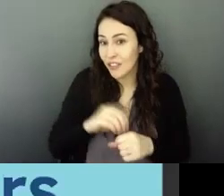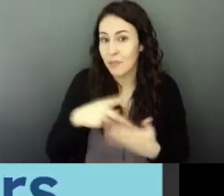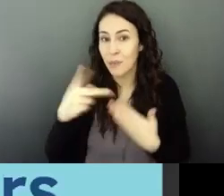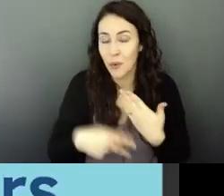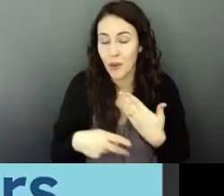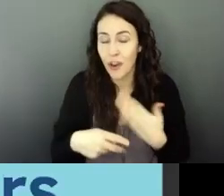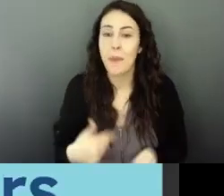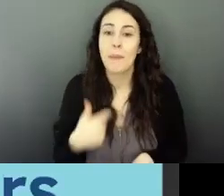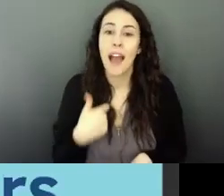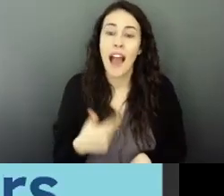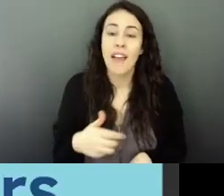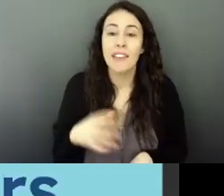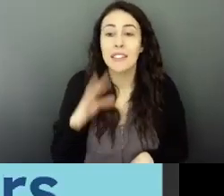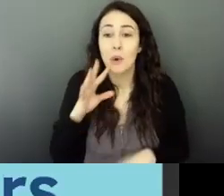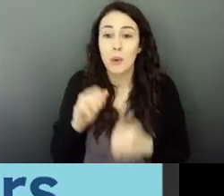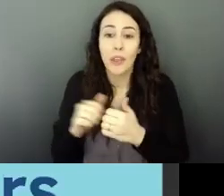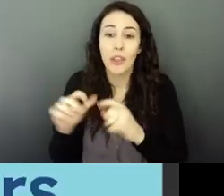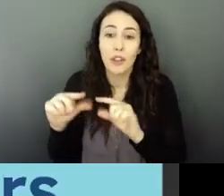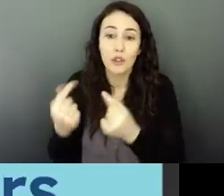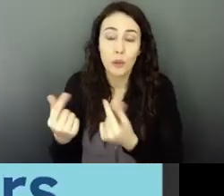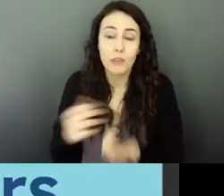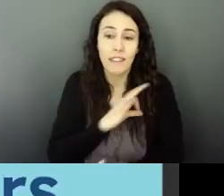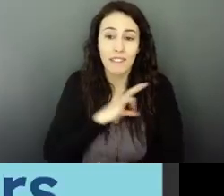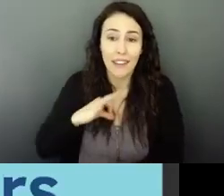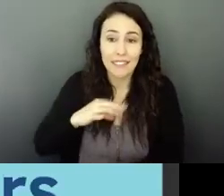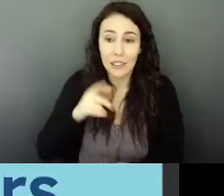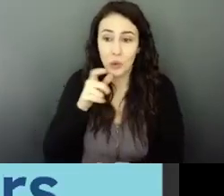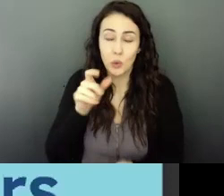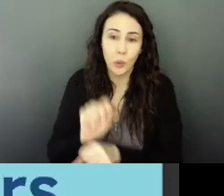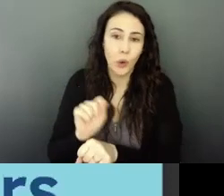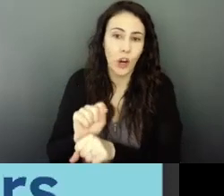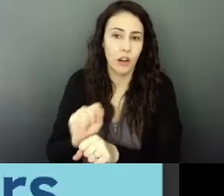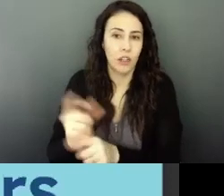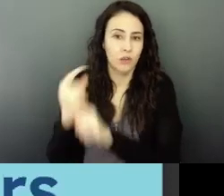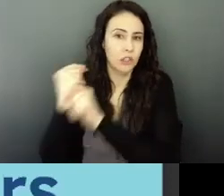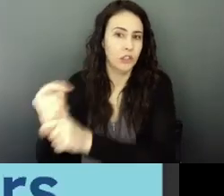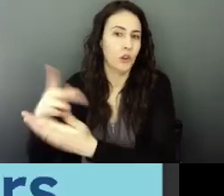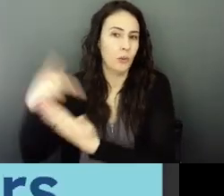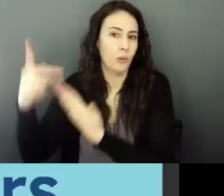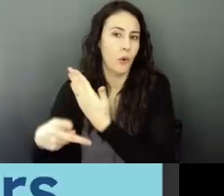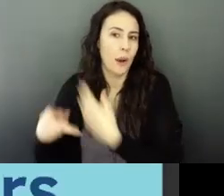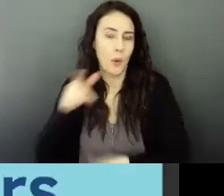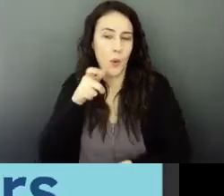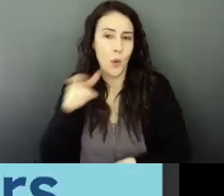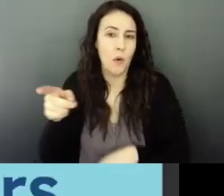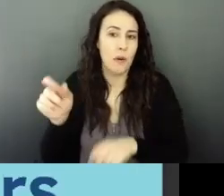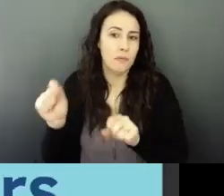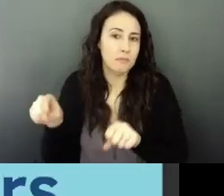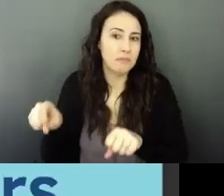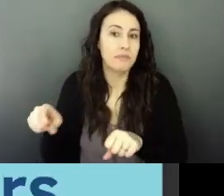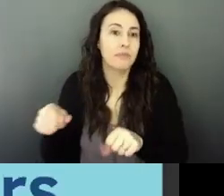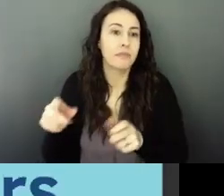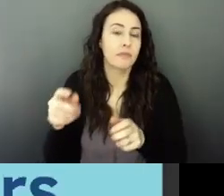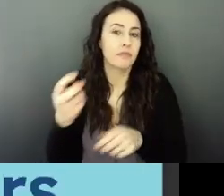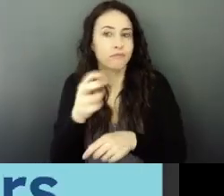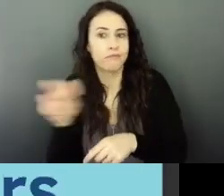of faculty that work in traditional programs who are possibly going into competency-based, and